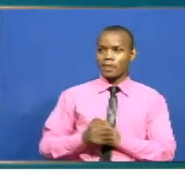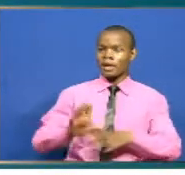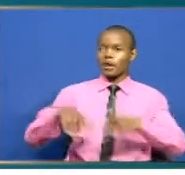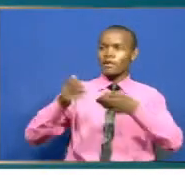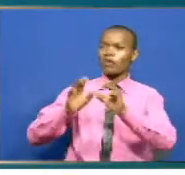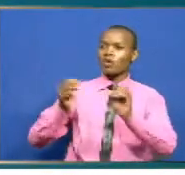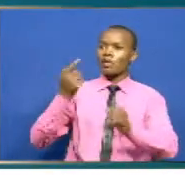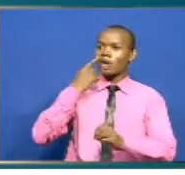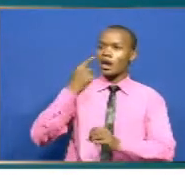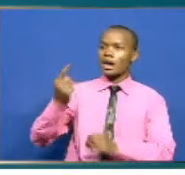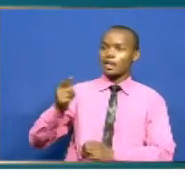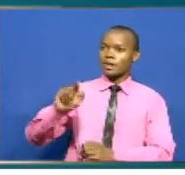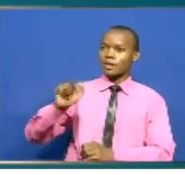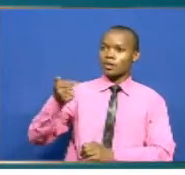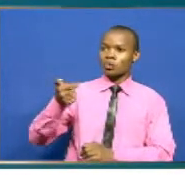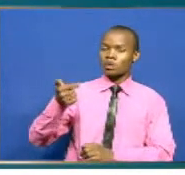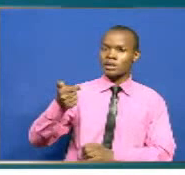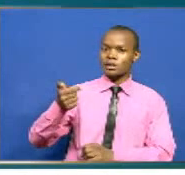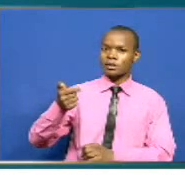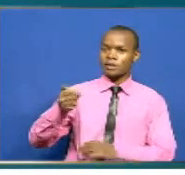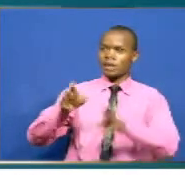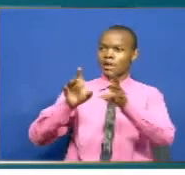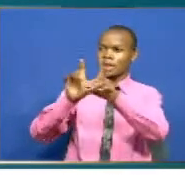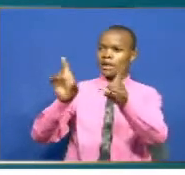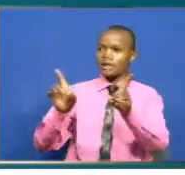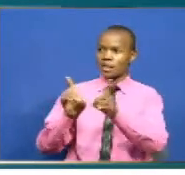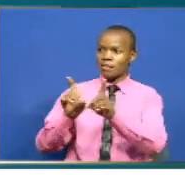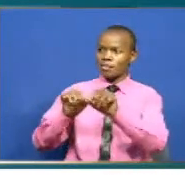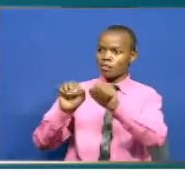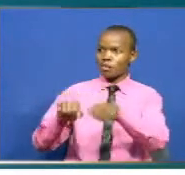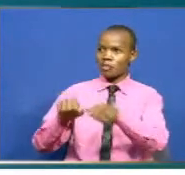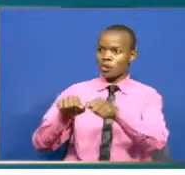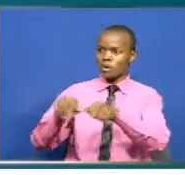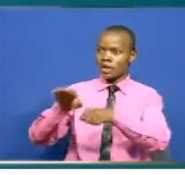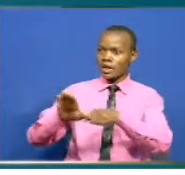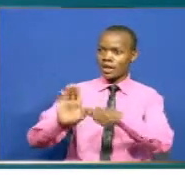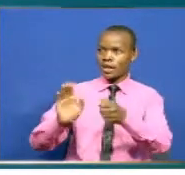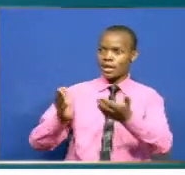cubic meters water pan to a place that is, look,